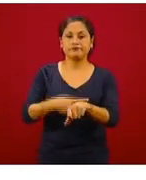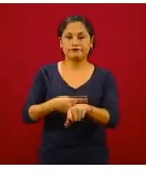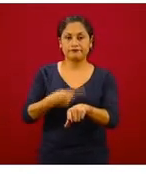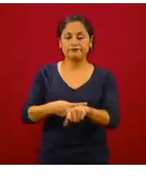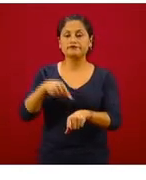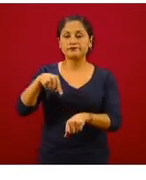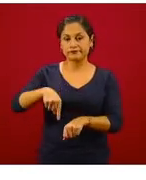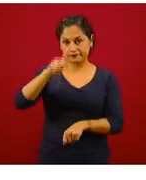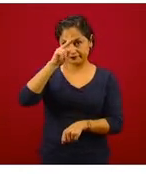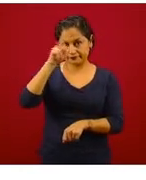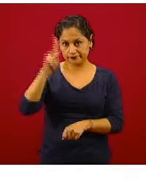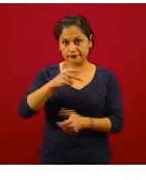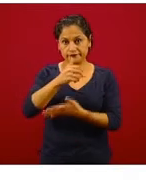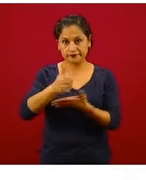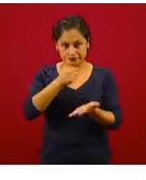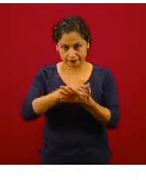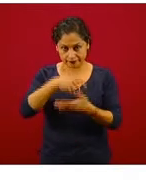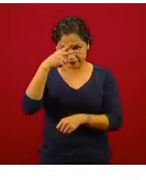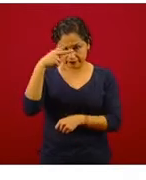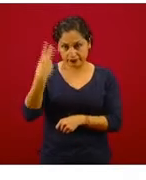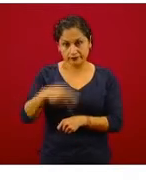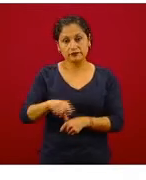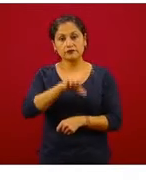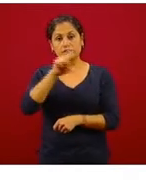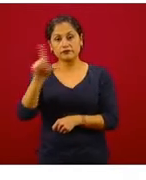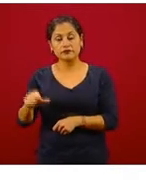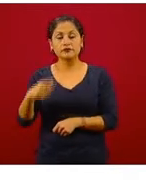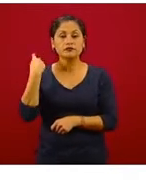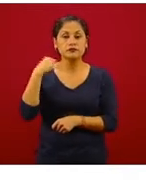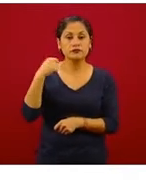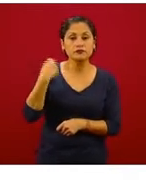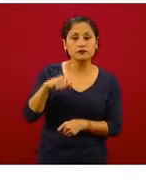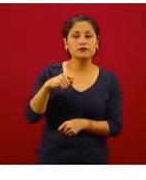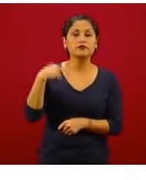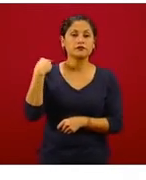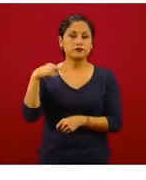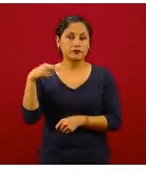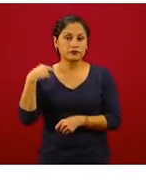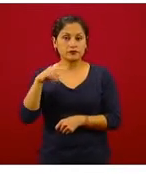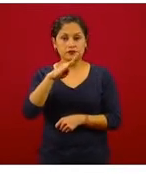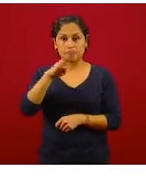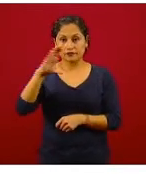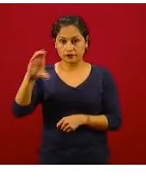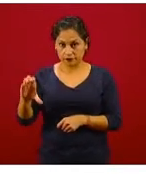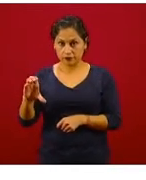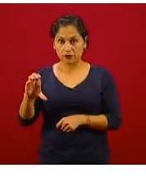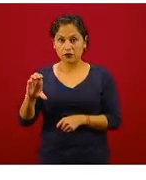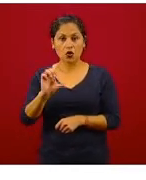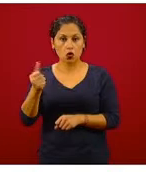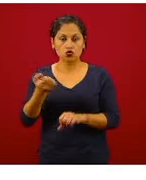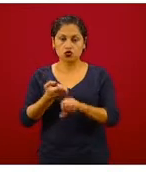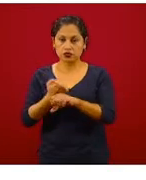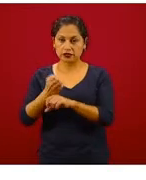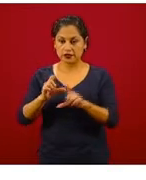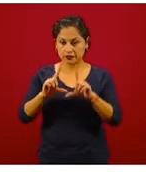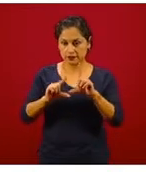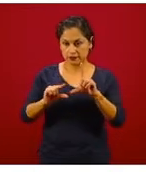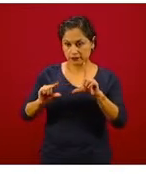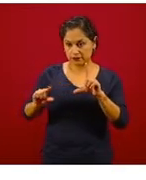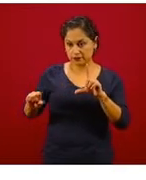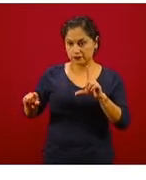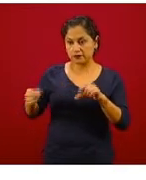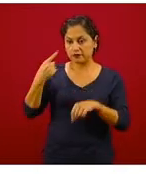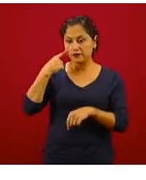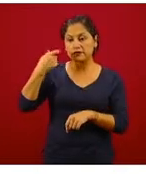disease presented as a bar graph. And you can see that the Valley of Mexico there represented on the far left. And then we have